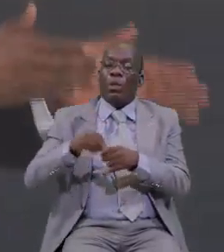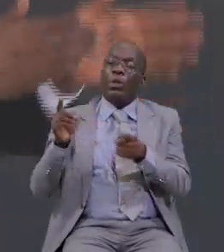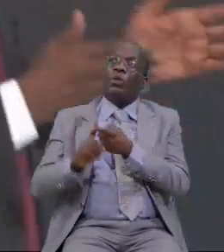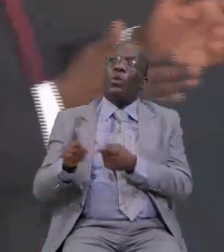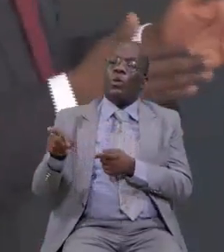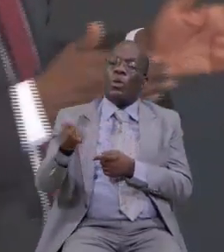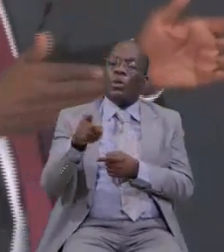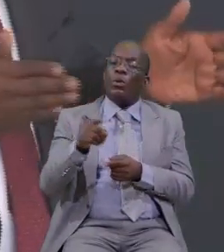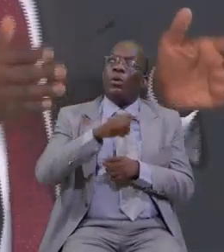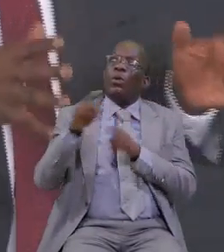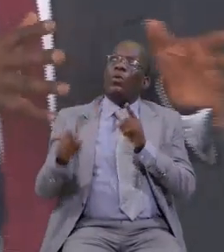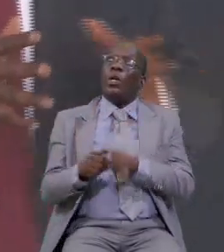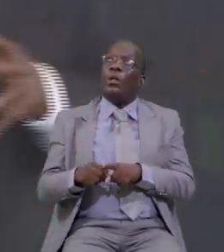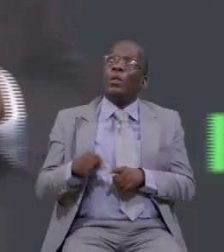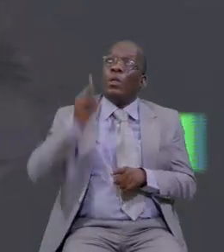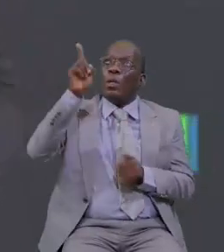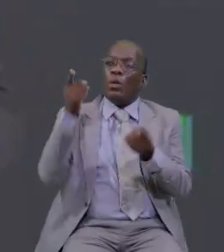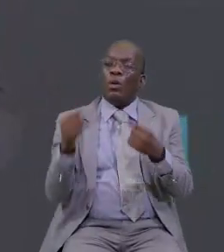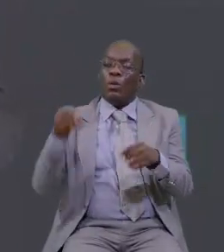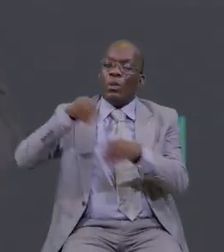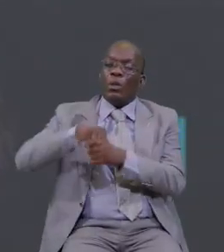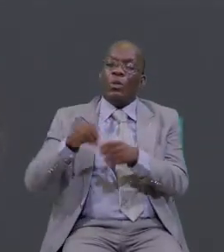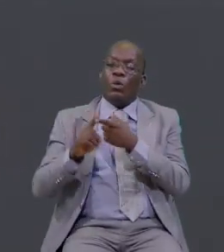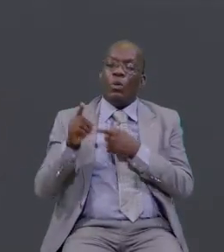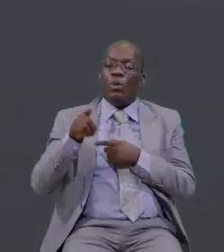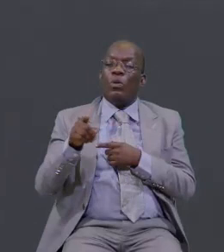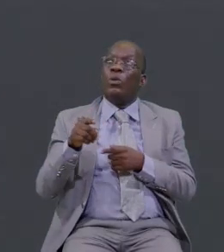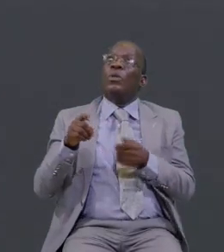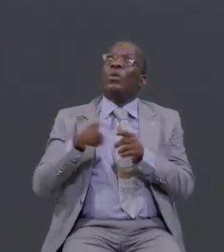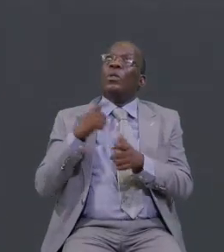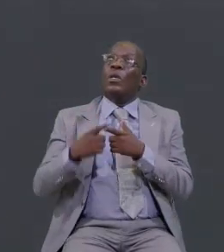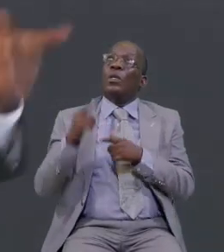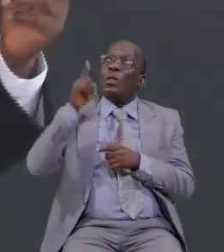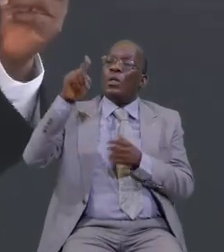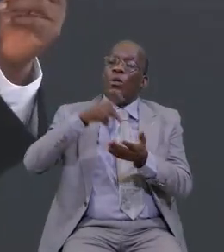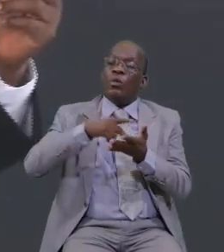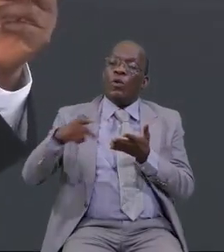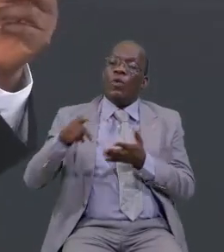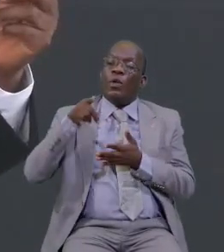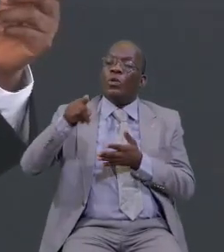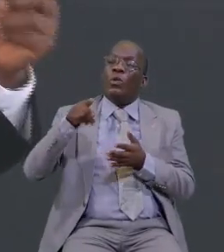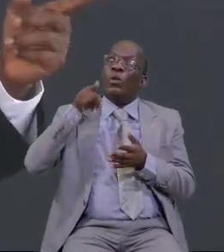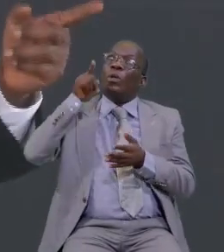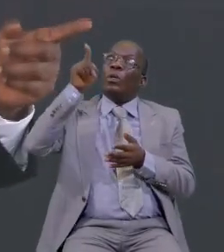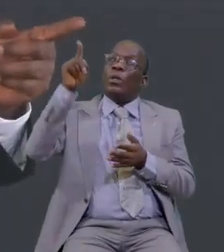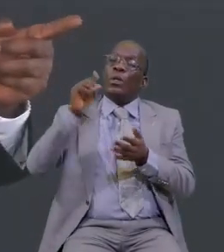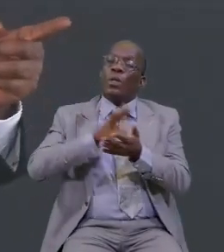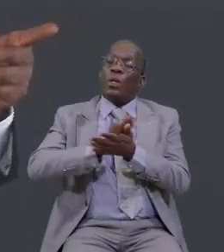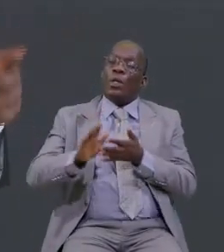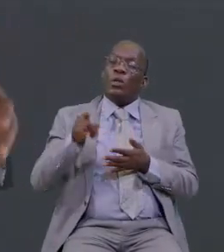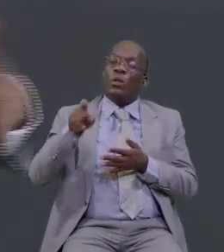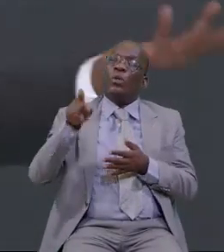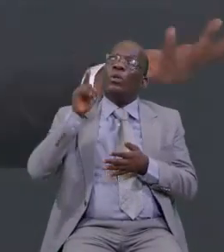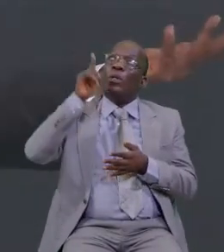unto you, then he purifies you, he purges you, and he gives you the power to